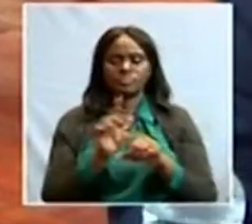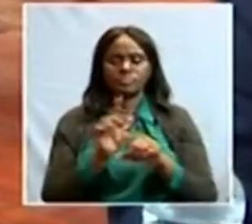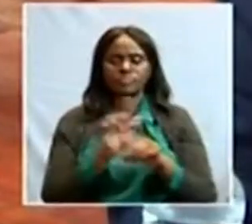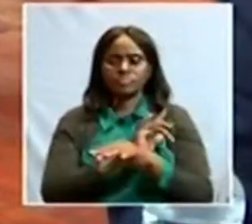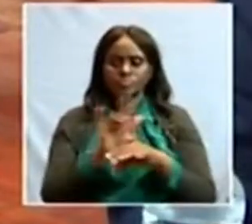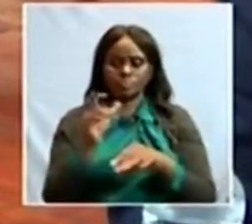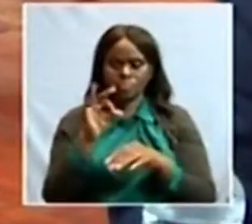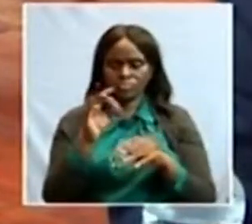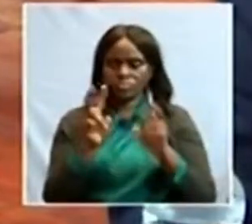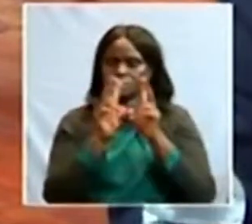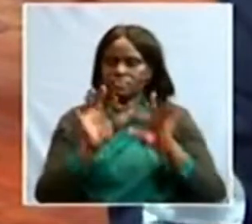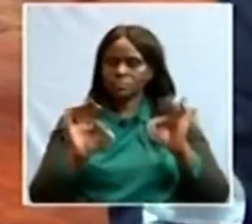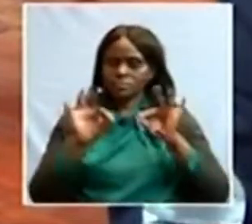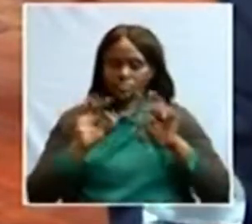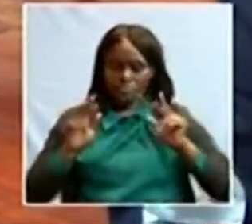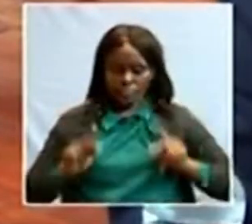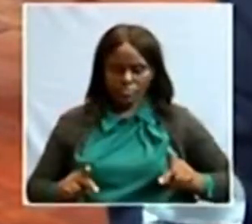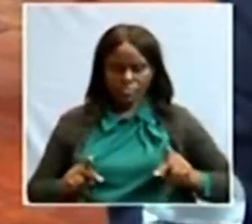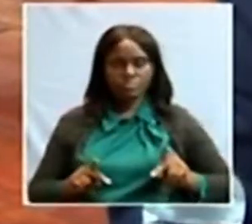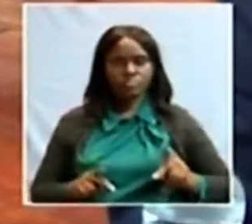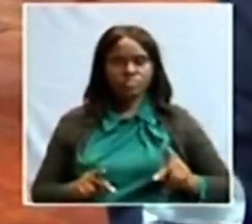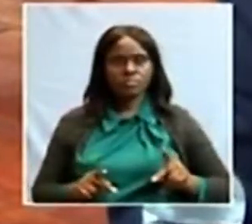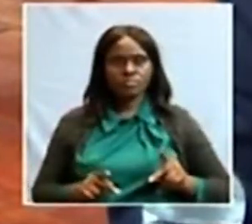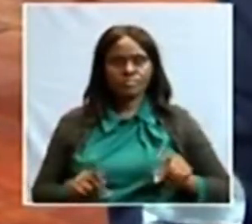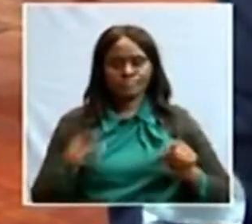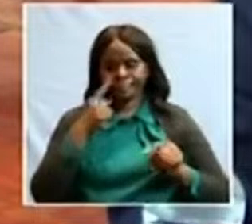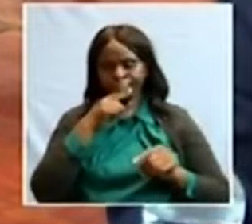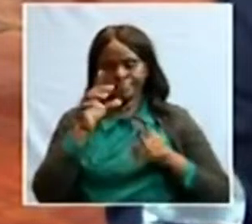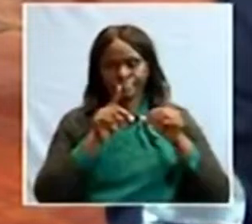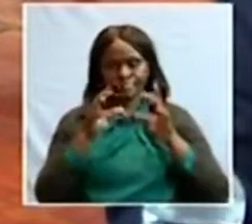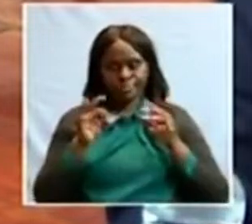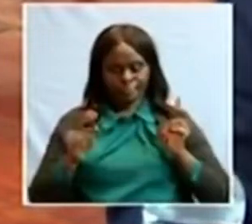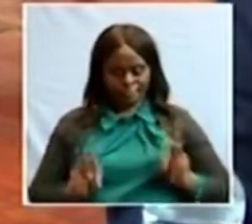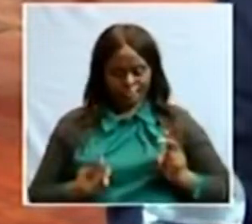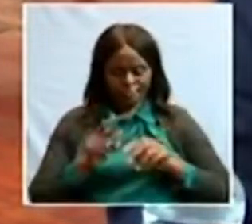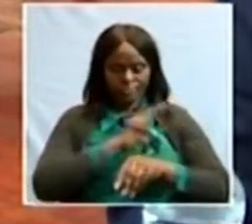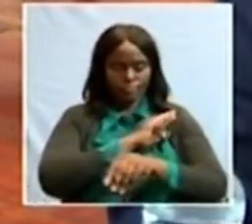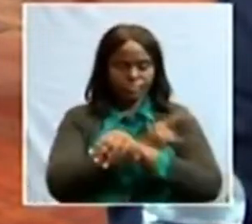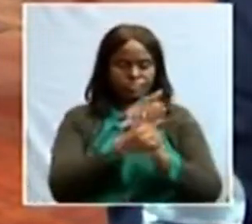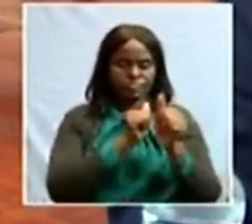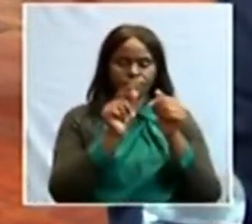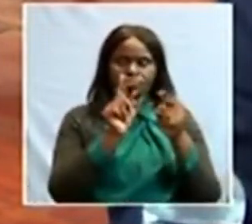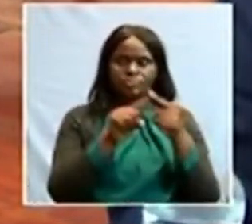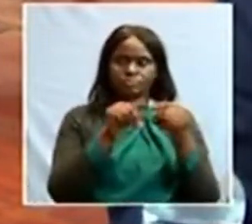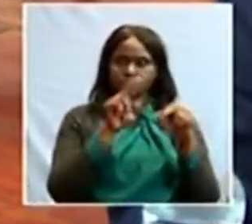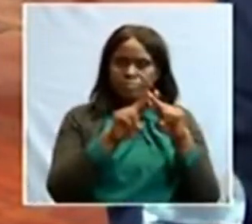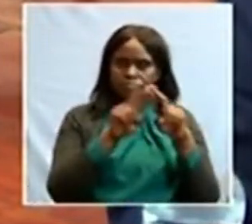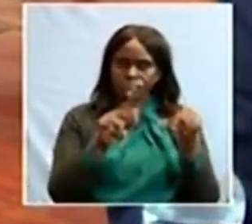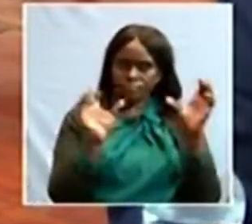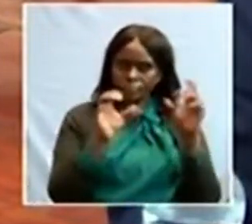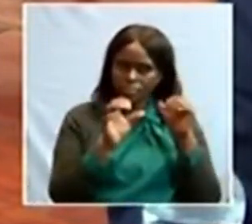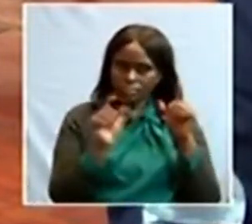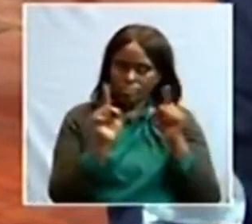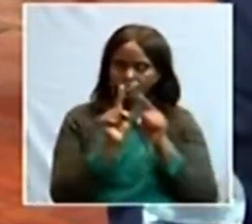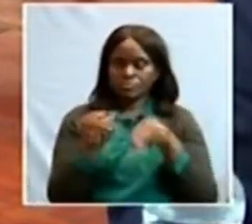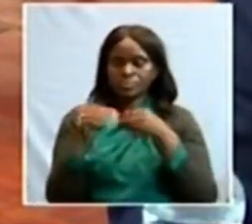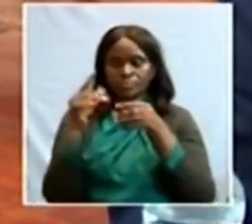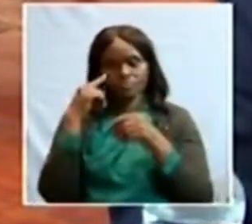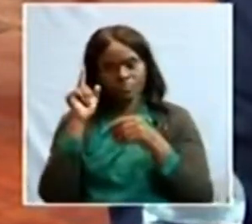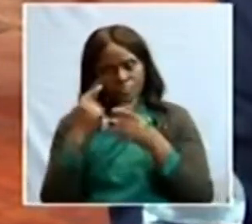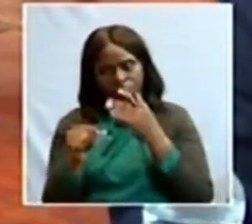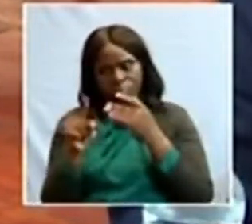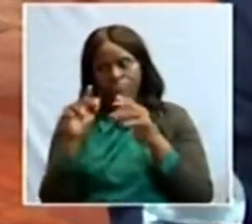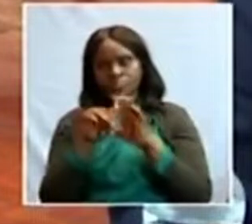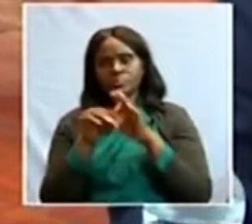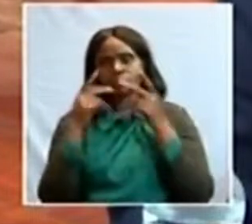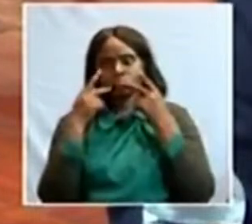of key personnel, who is the Director of Human Resource and Administration, to chair the disposal committee as provided for in the